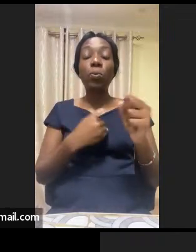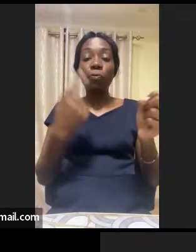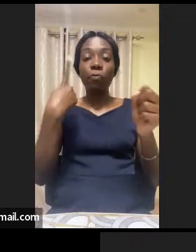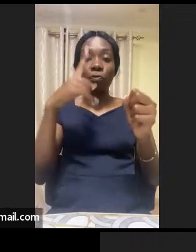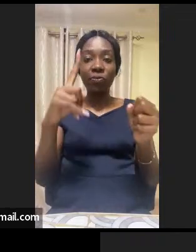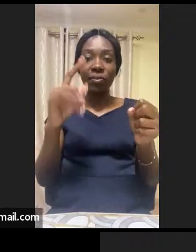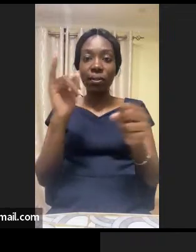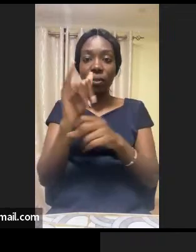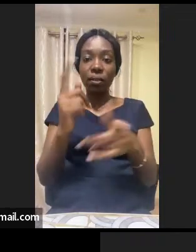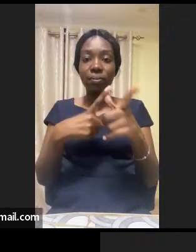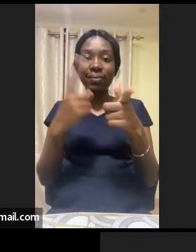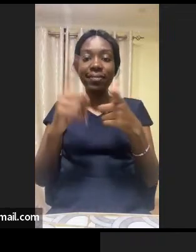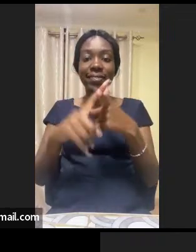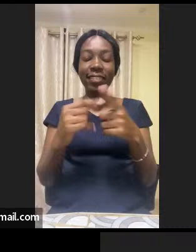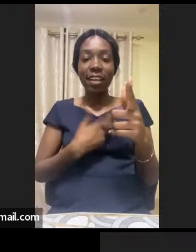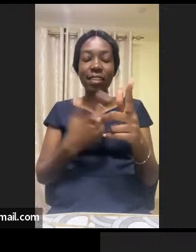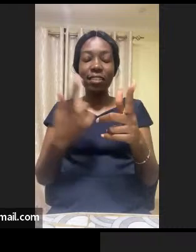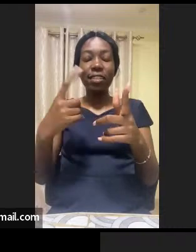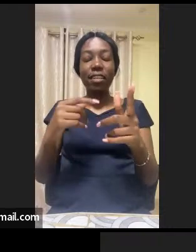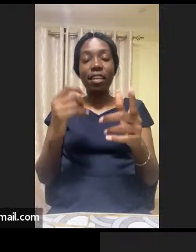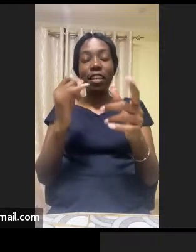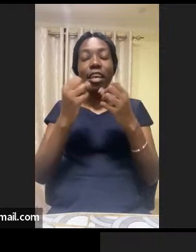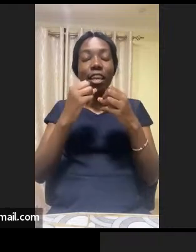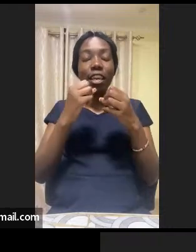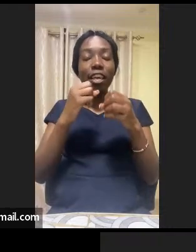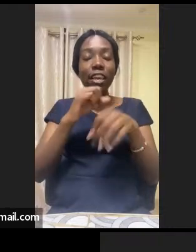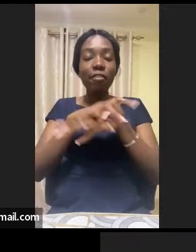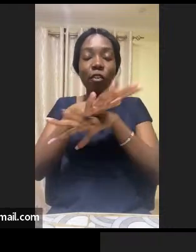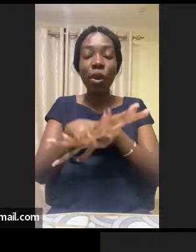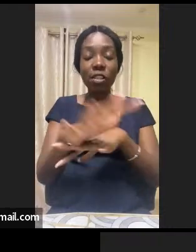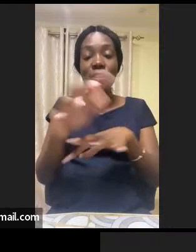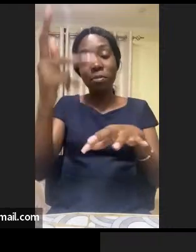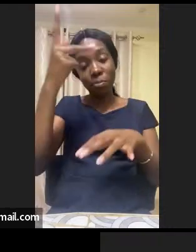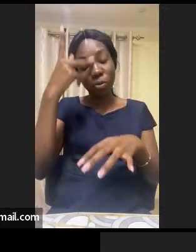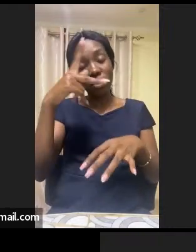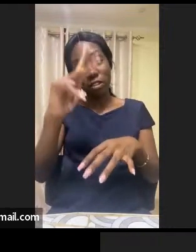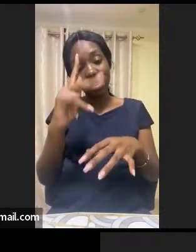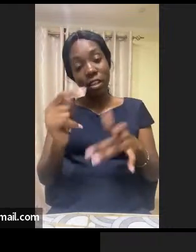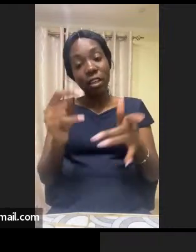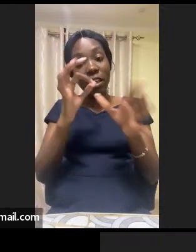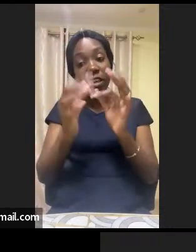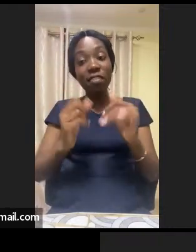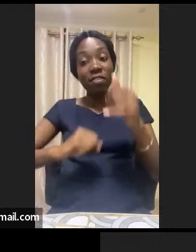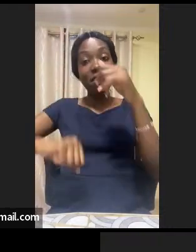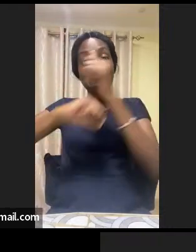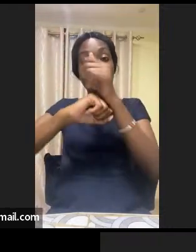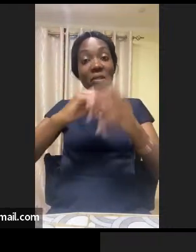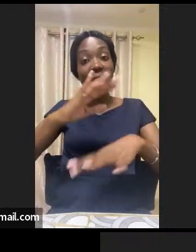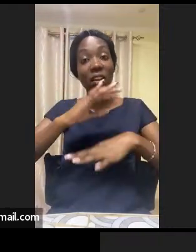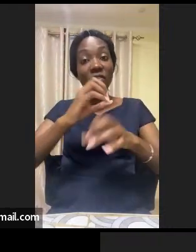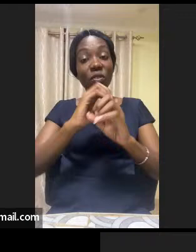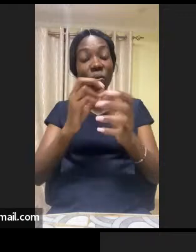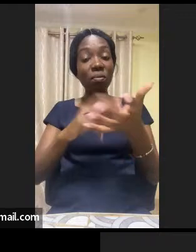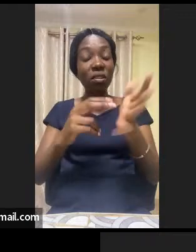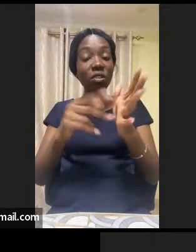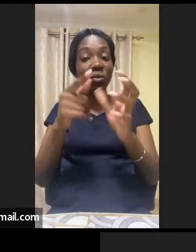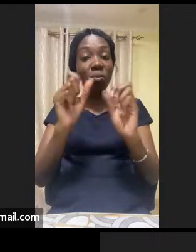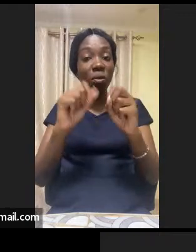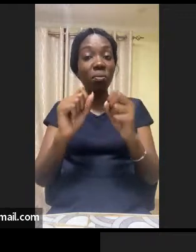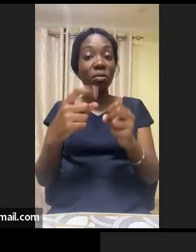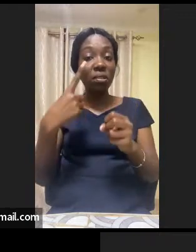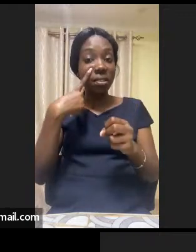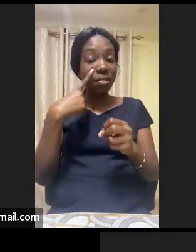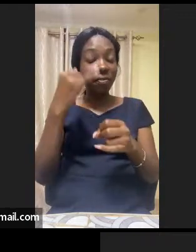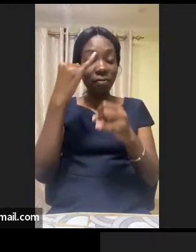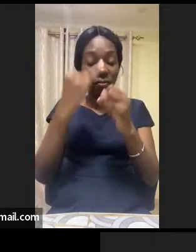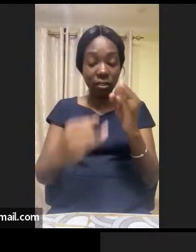we influence policies. And if we are not supportive enough, then we may not be able to see the end of what we are